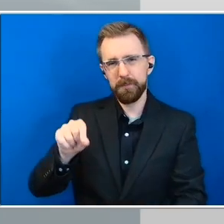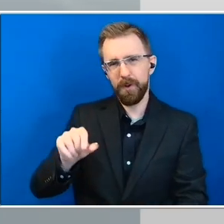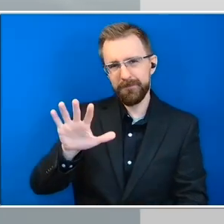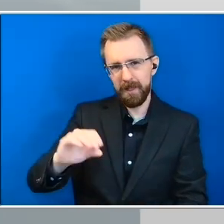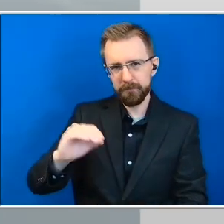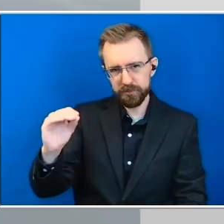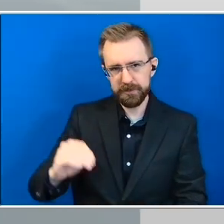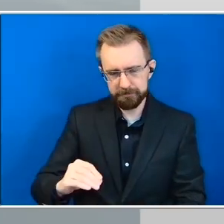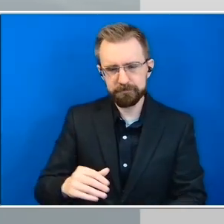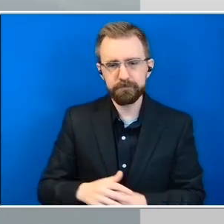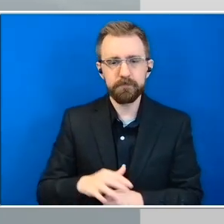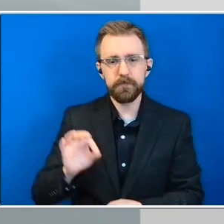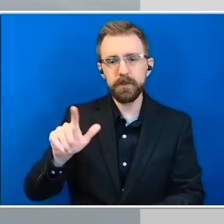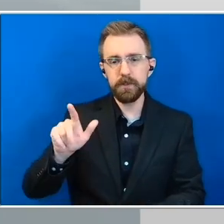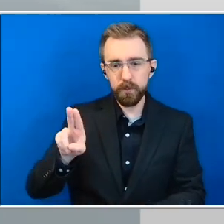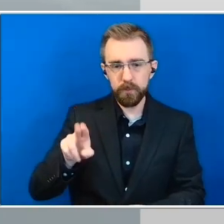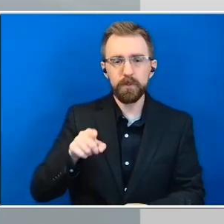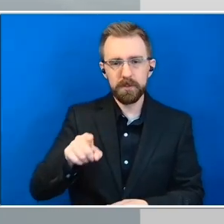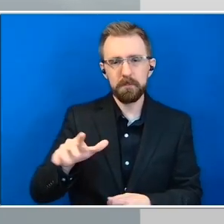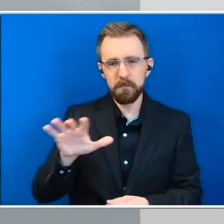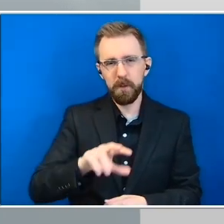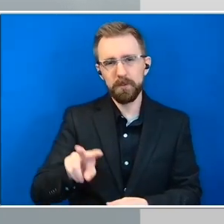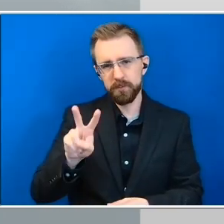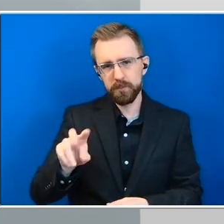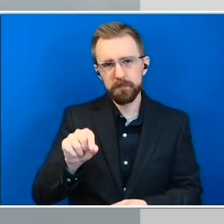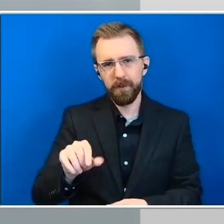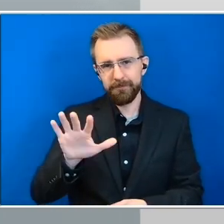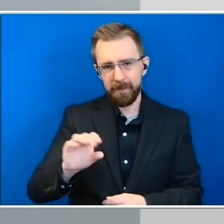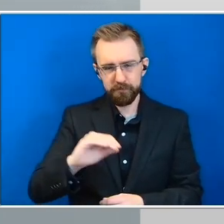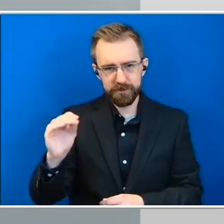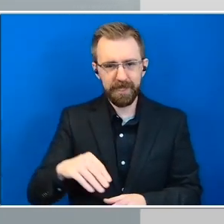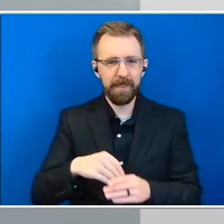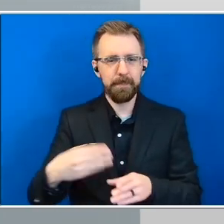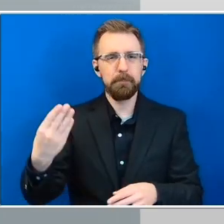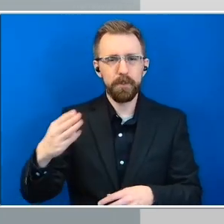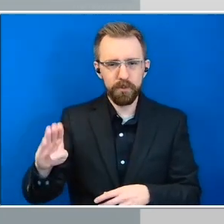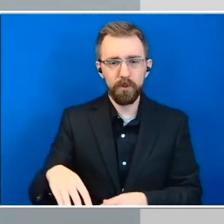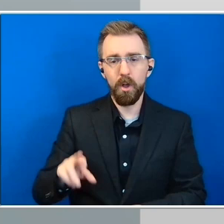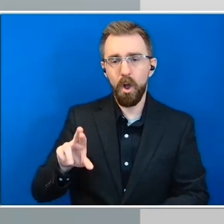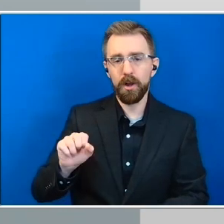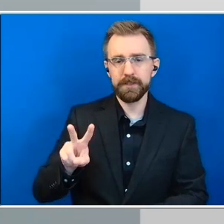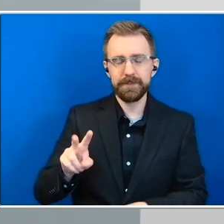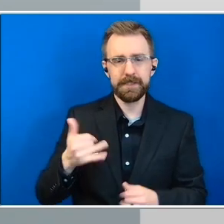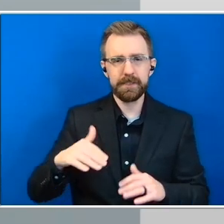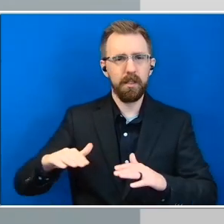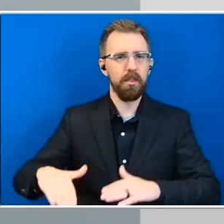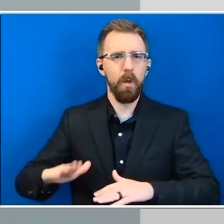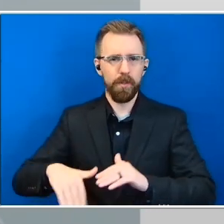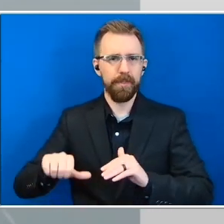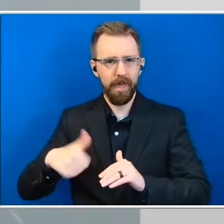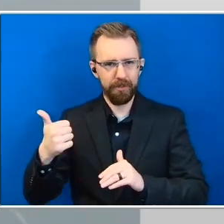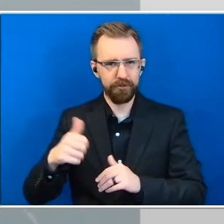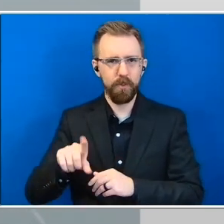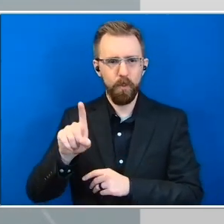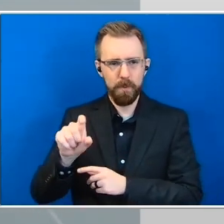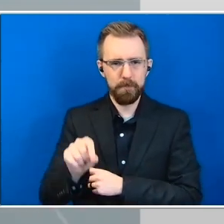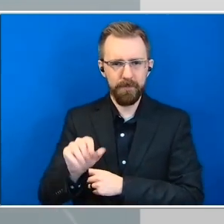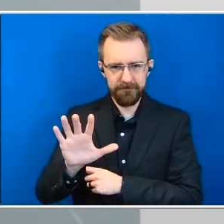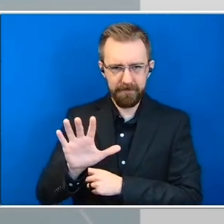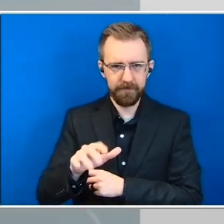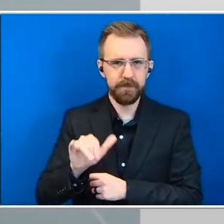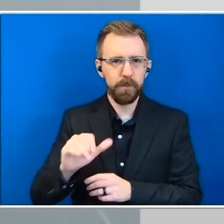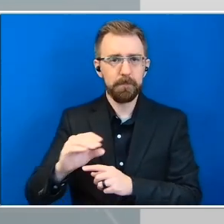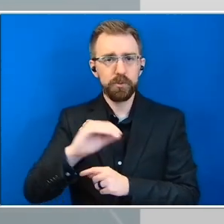Influenza there is about 2.5% in the blue, and then RSV remains lower than all those at 1.5. Again, those are percent positive